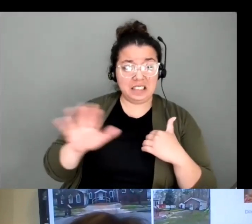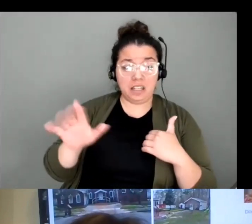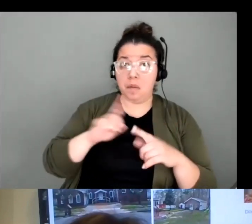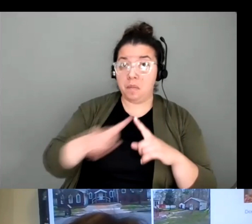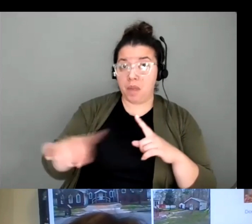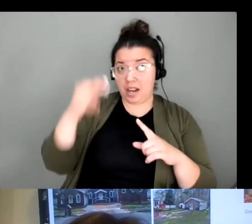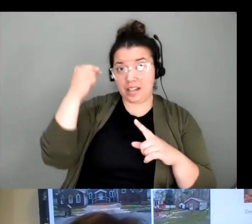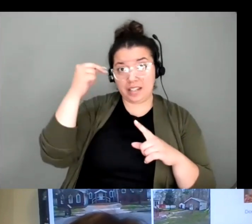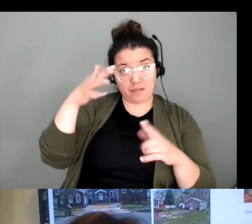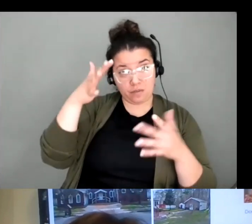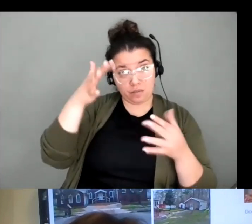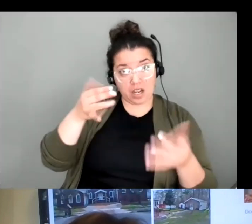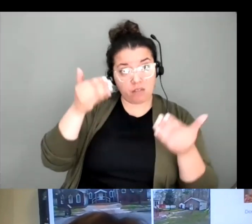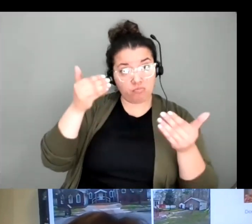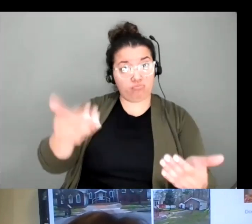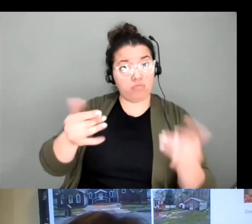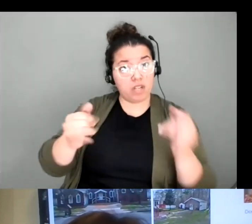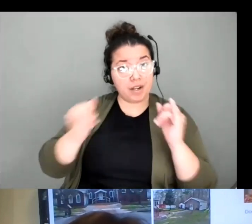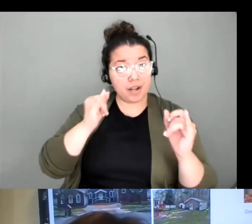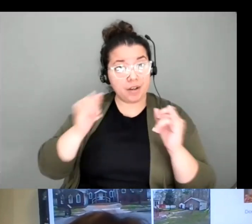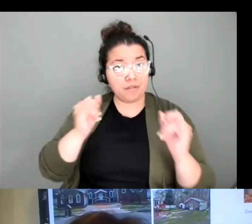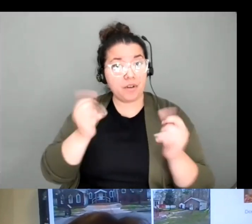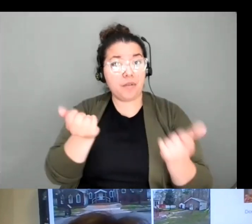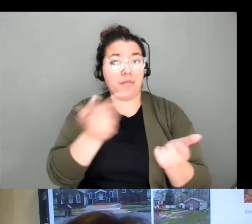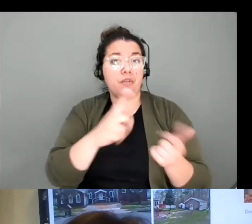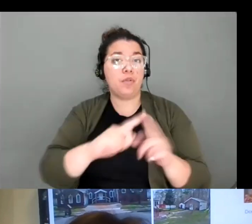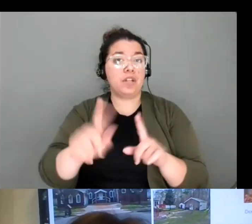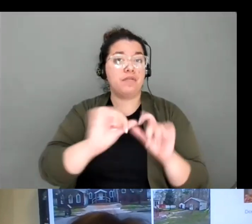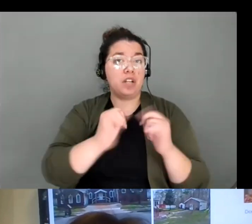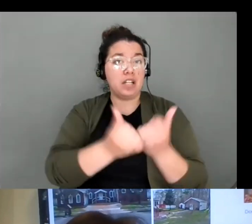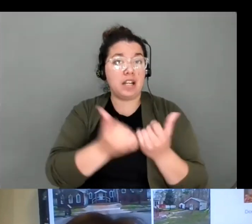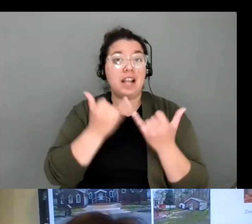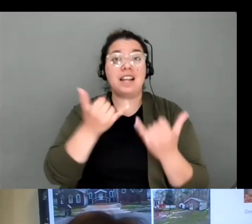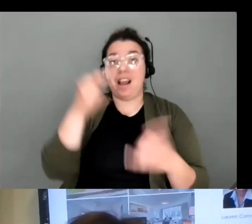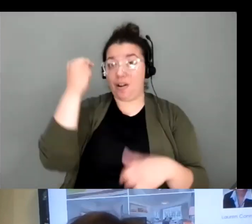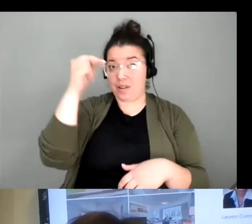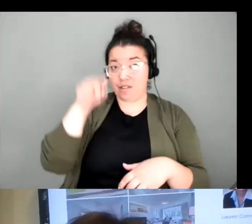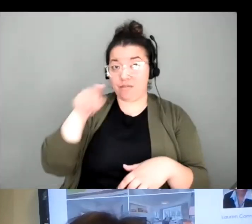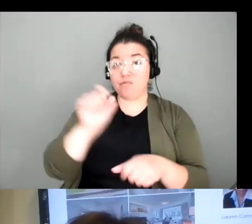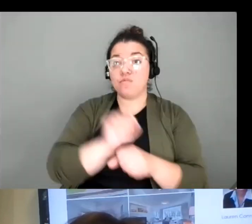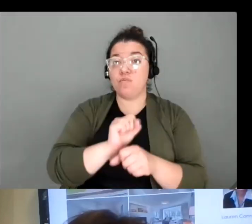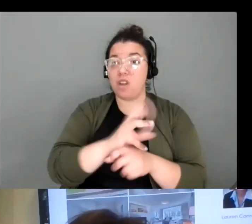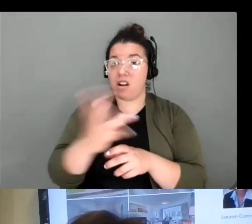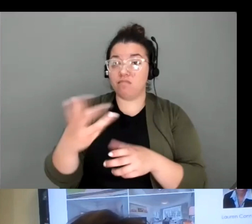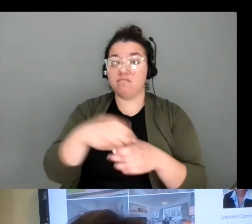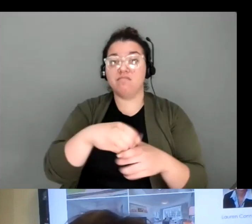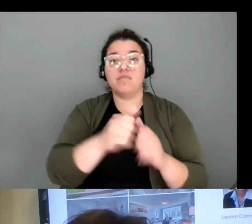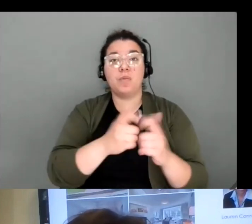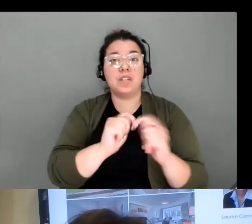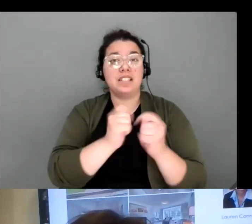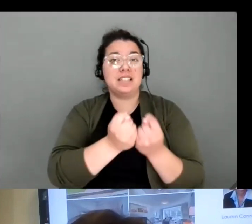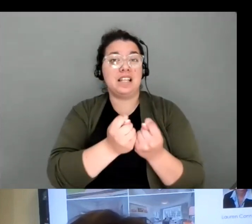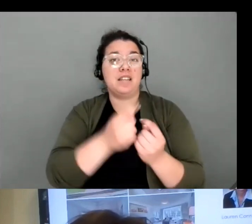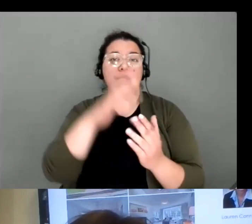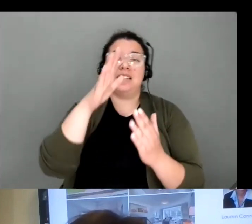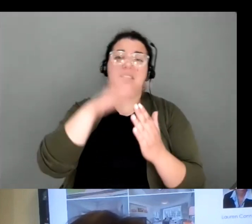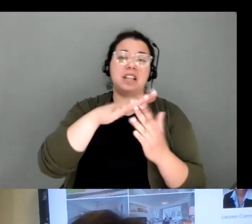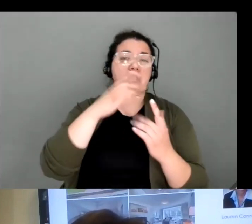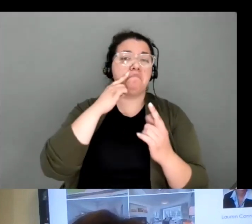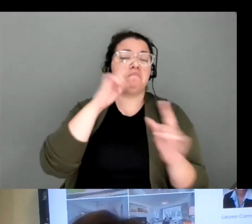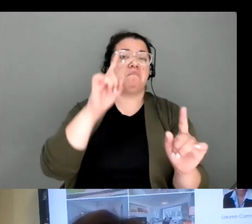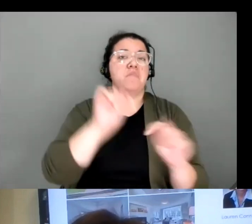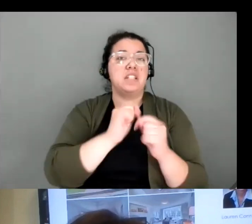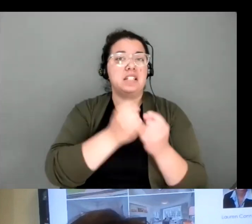he interviewed with a couple of different agencies and he's working for a team that's a top producing team in Colorado